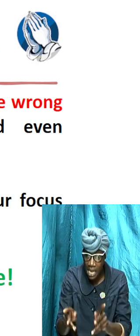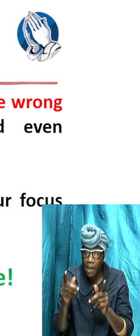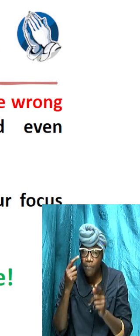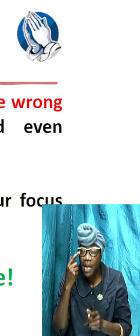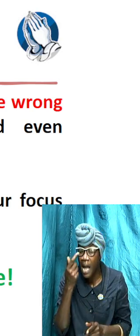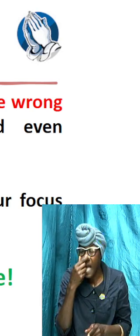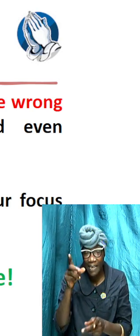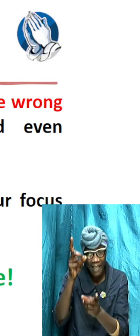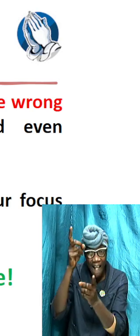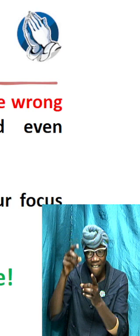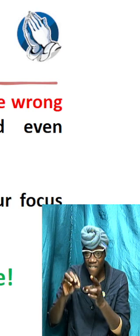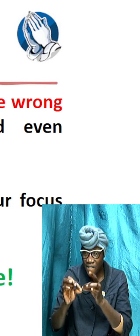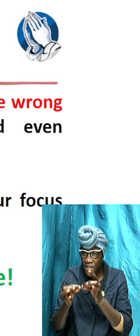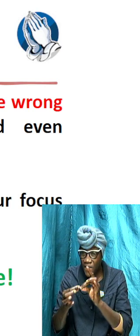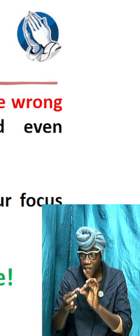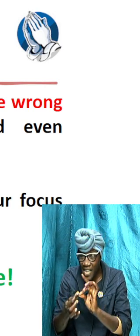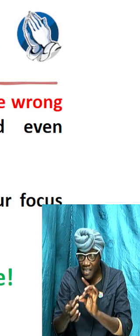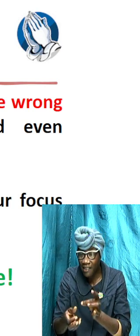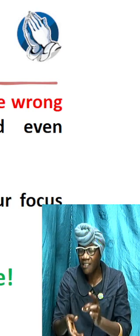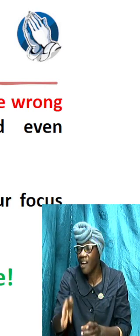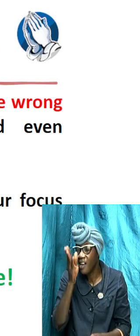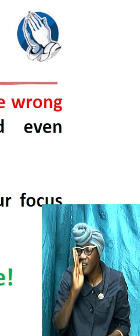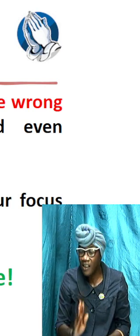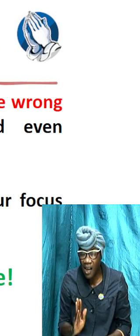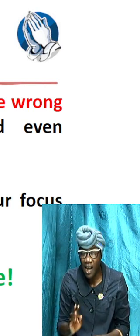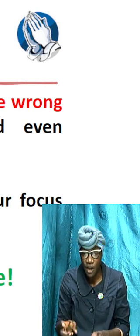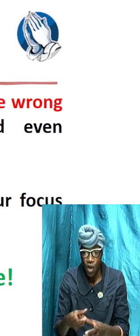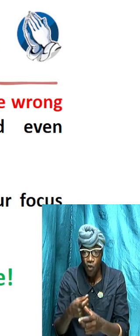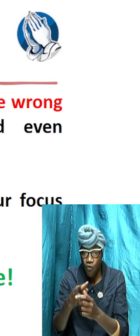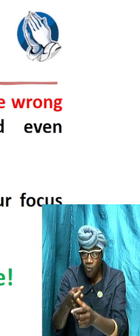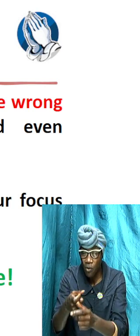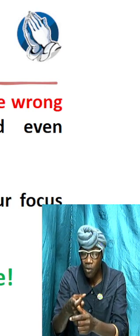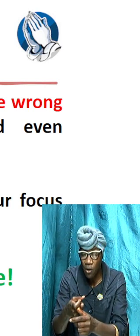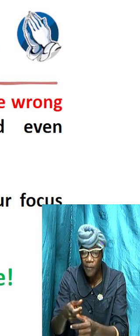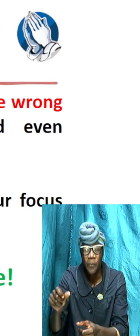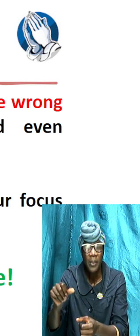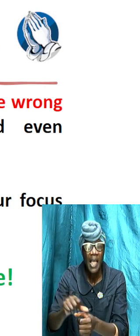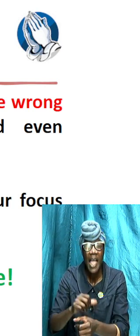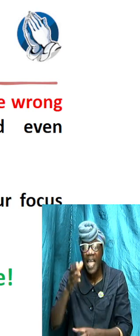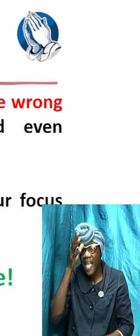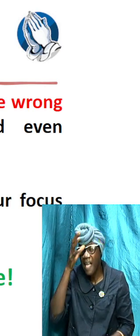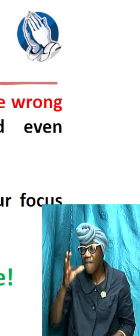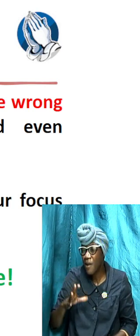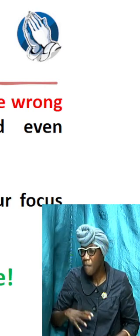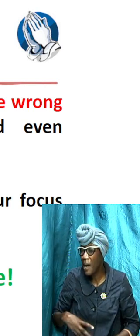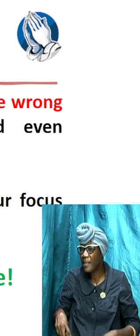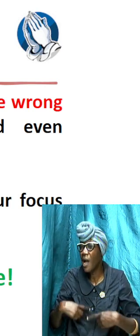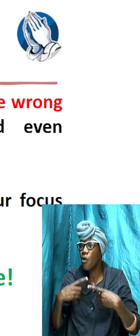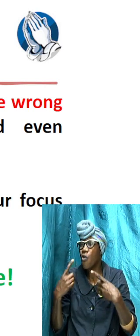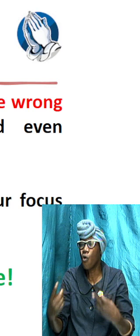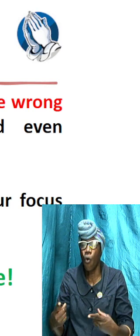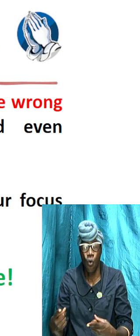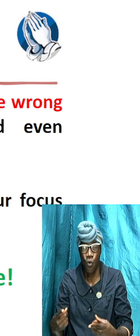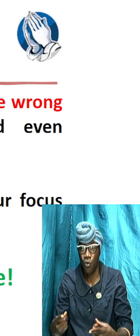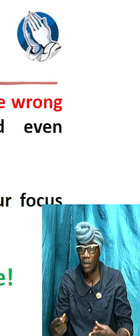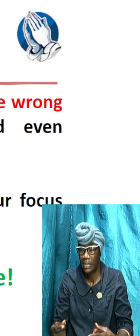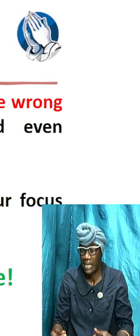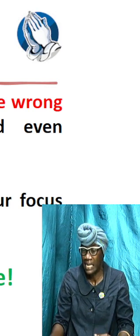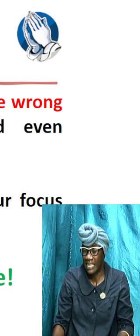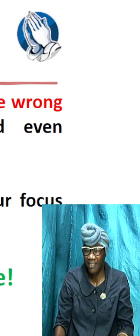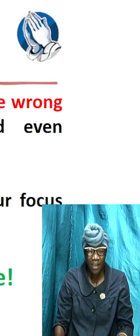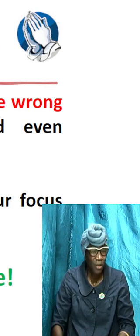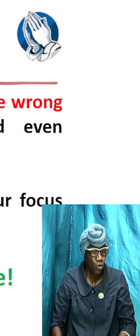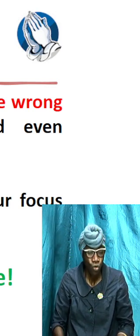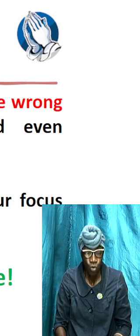he may obtain the prize. He said, so that every man that striveth for the mastery is temperate in all things.